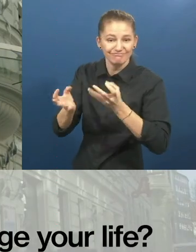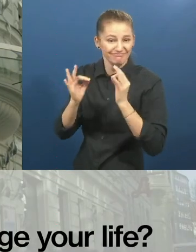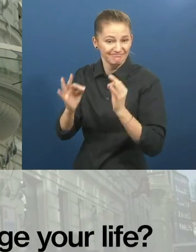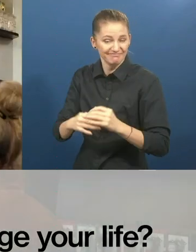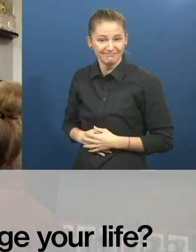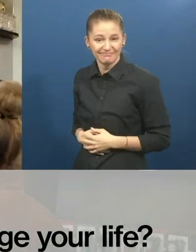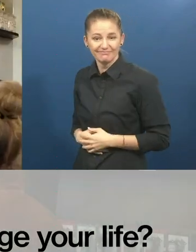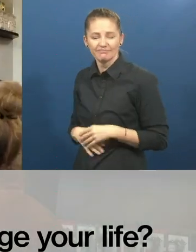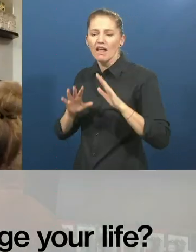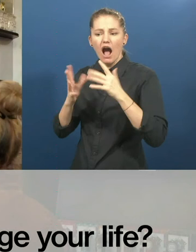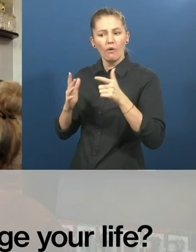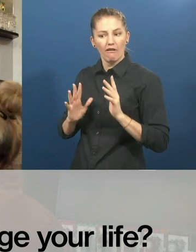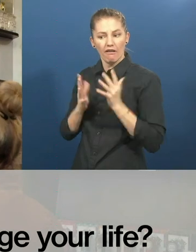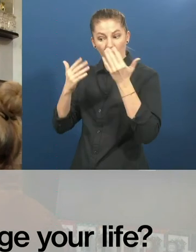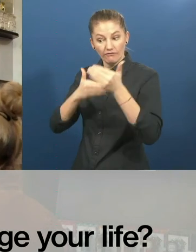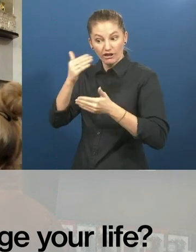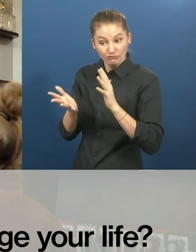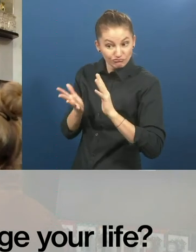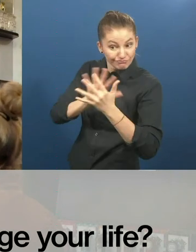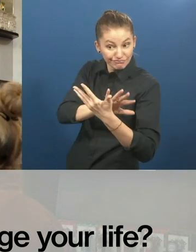How did this solution change your life?